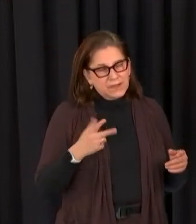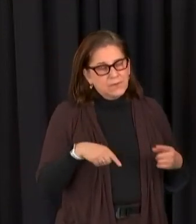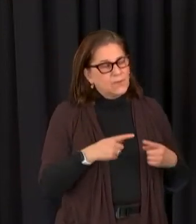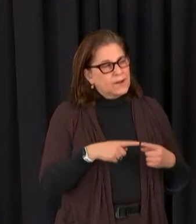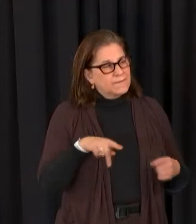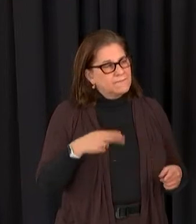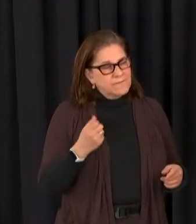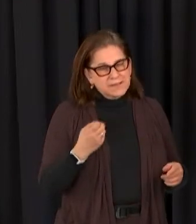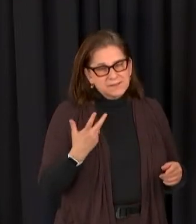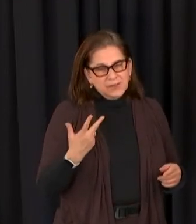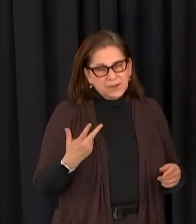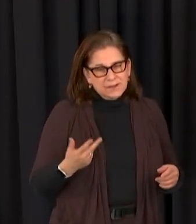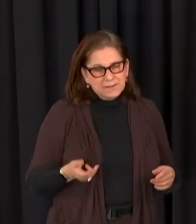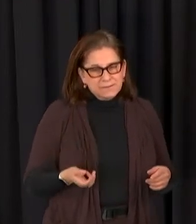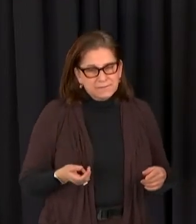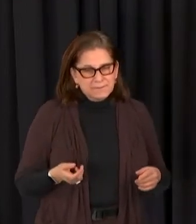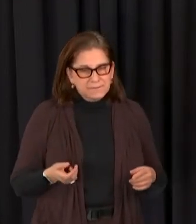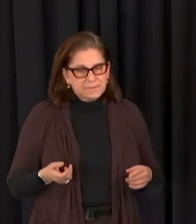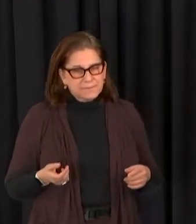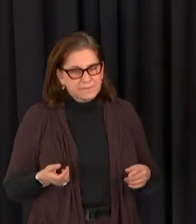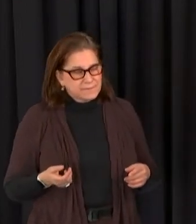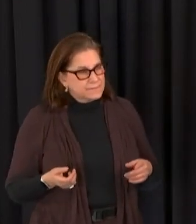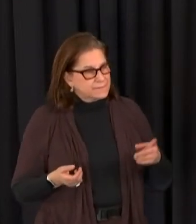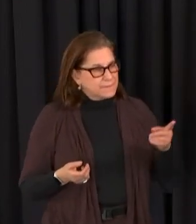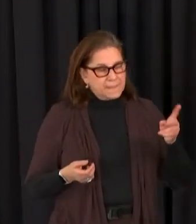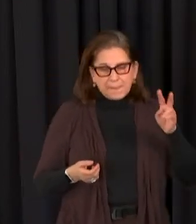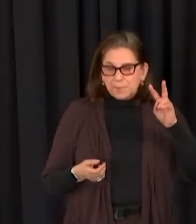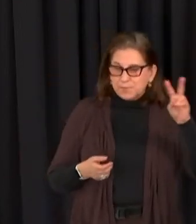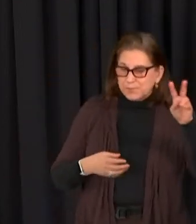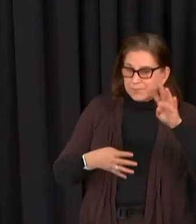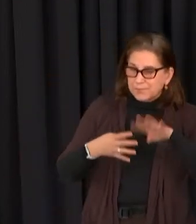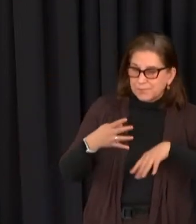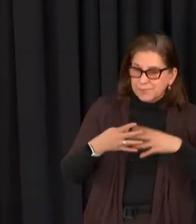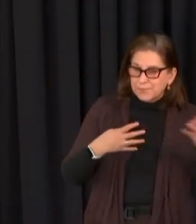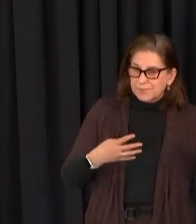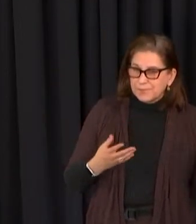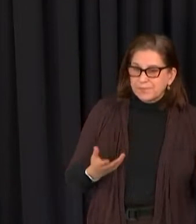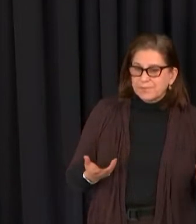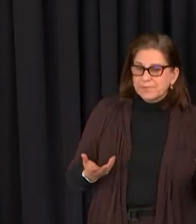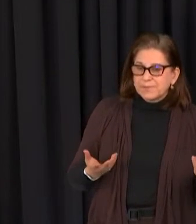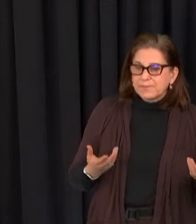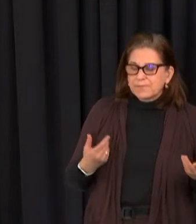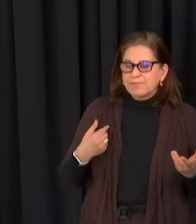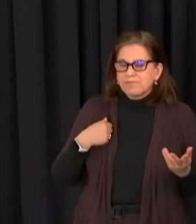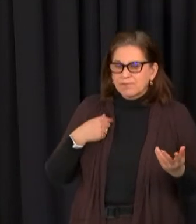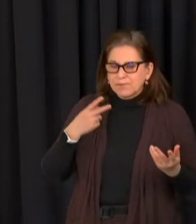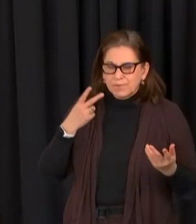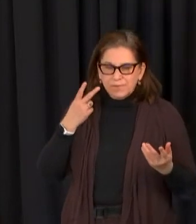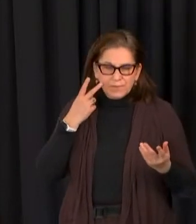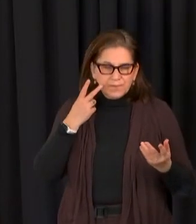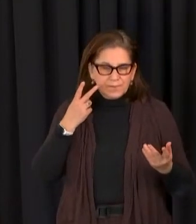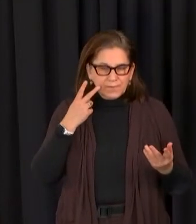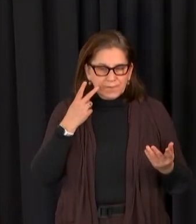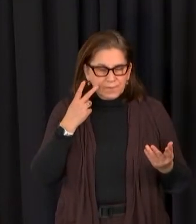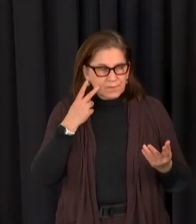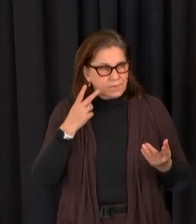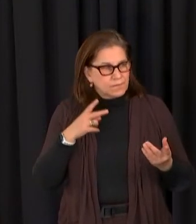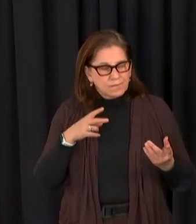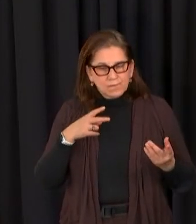actually looking at your trend charts that we have online, one of the things that you'll notice, and the reason why we